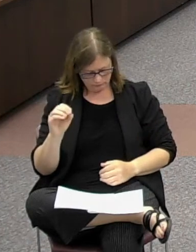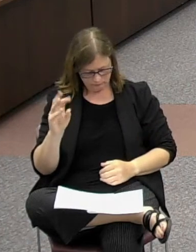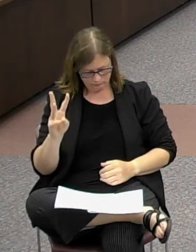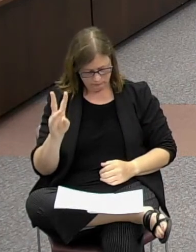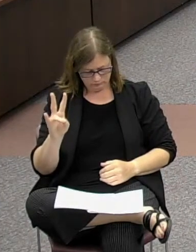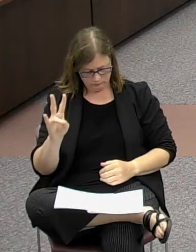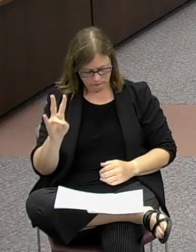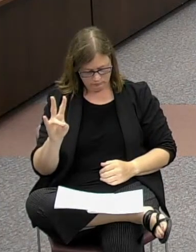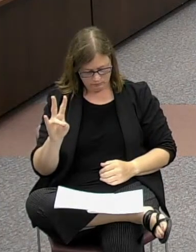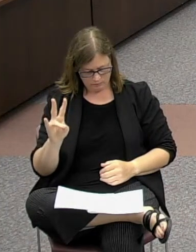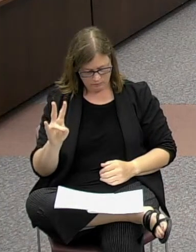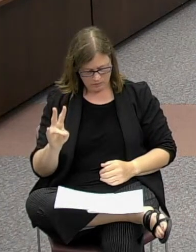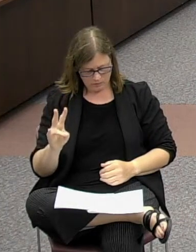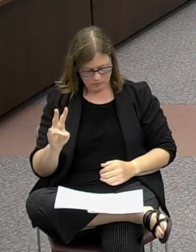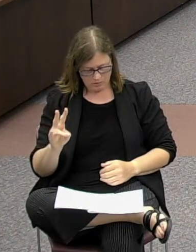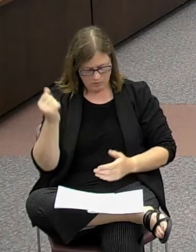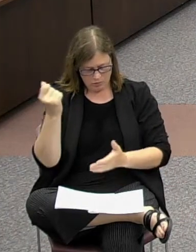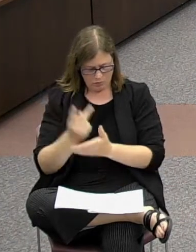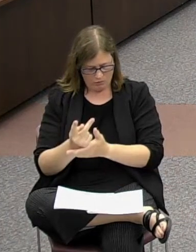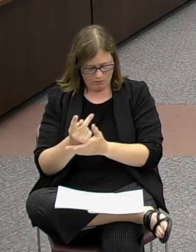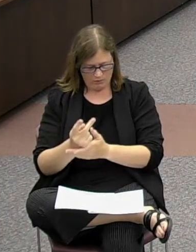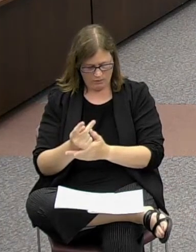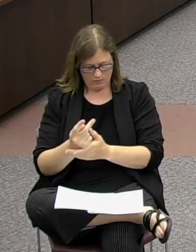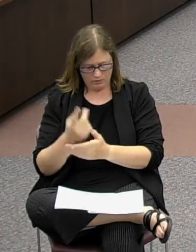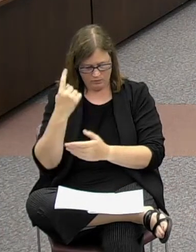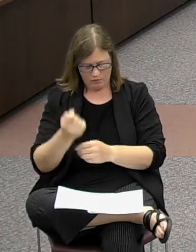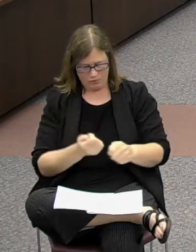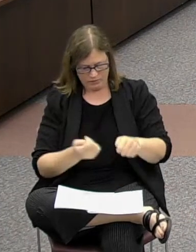approval of the disposal of assets as submitted.